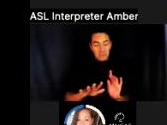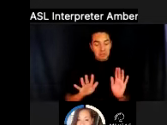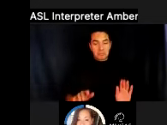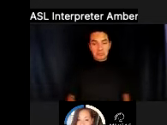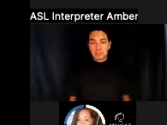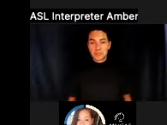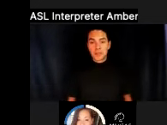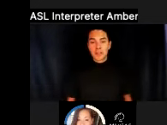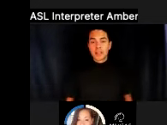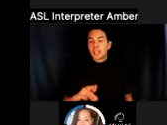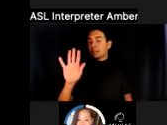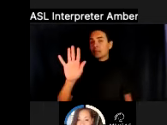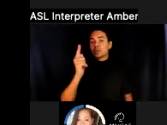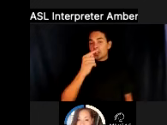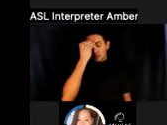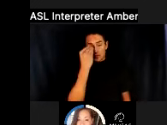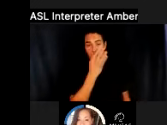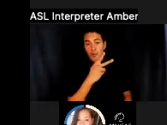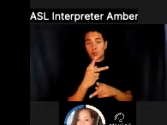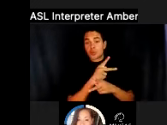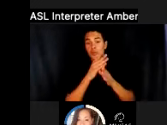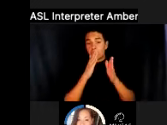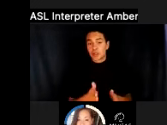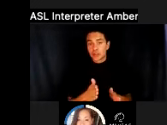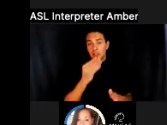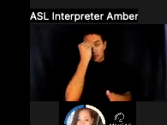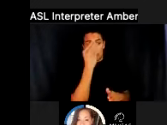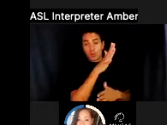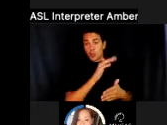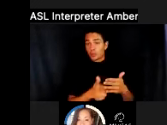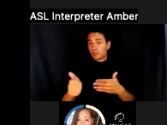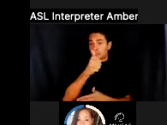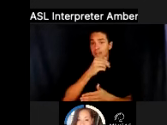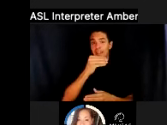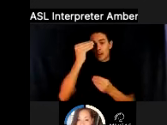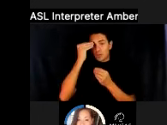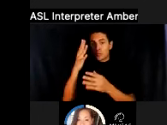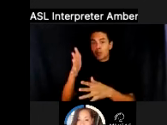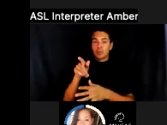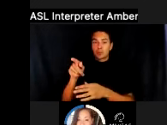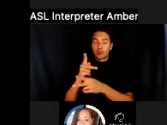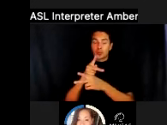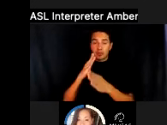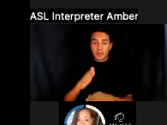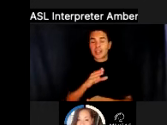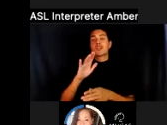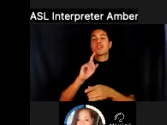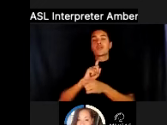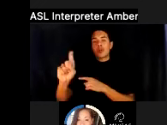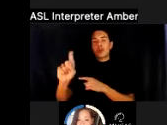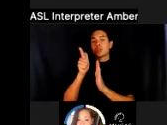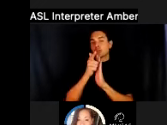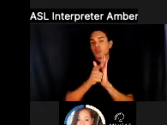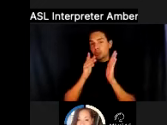supervisor and to call an attorney. So those are all the steps that are important when